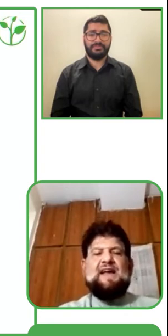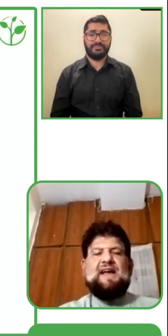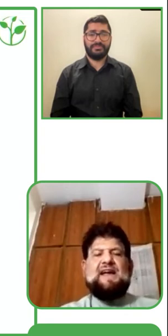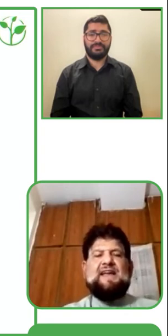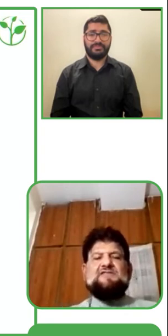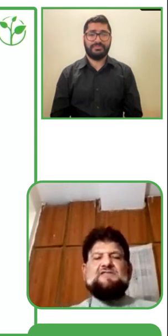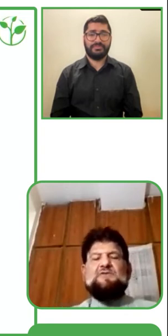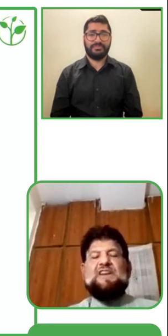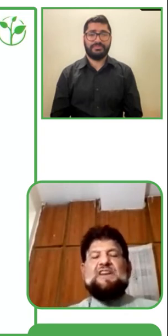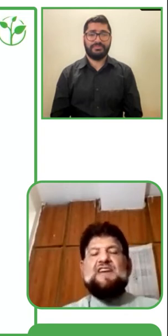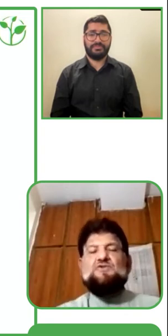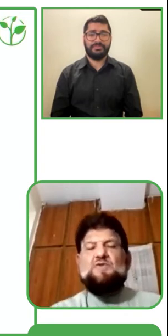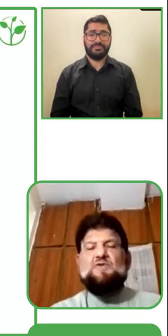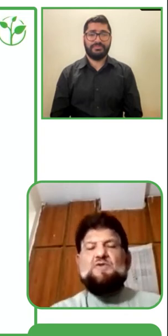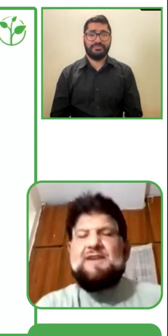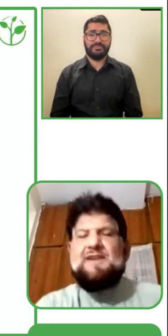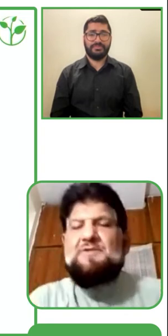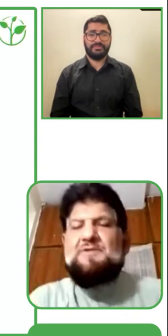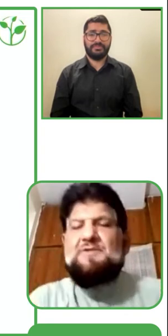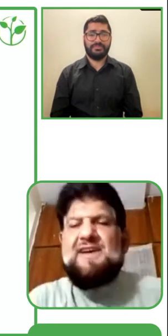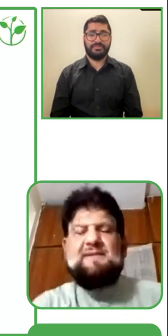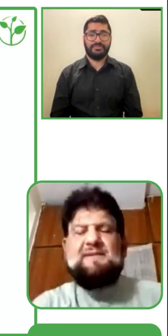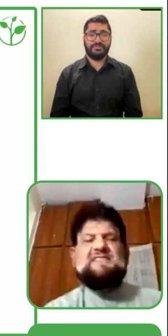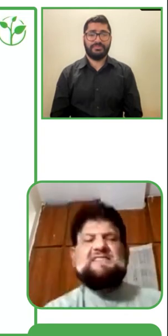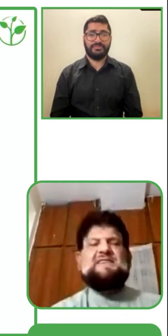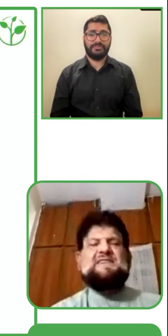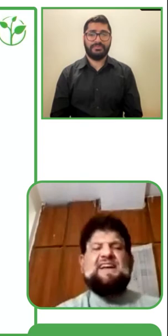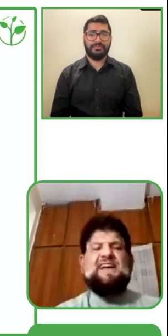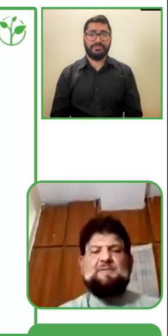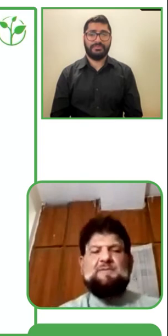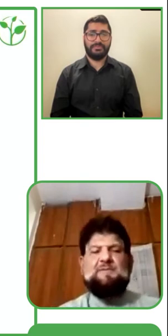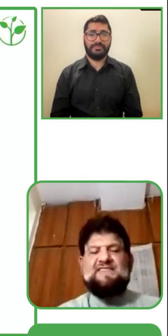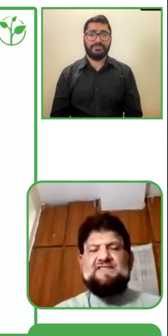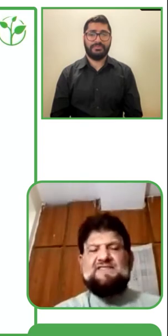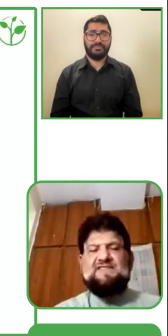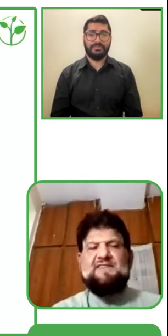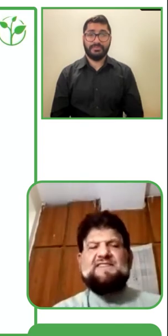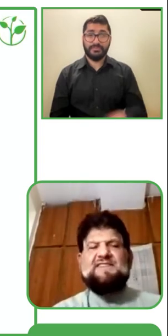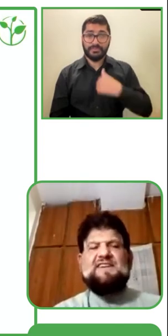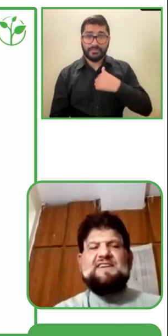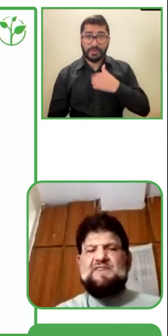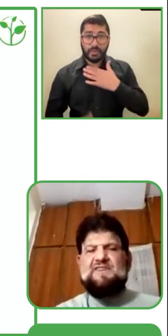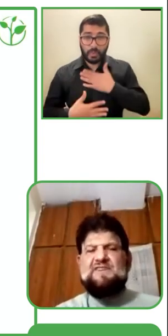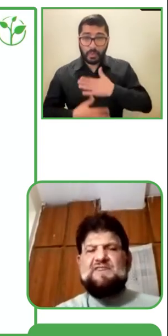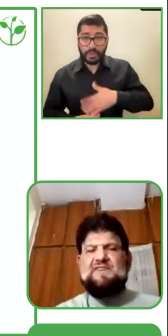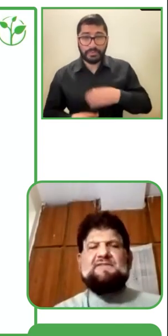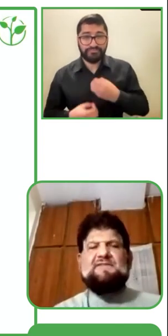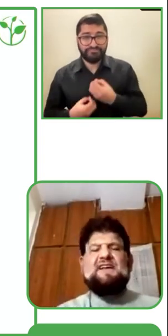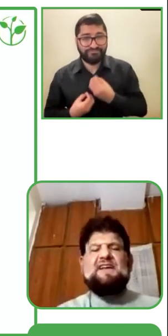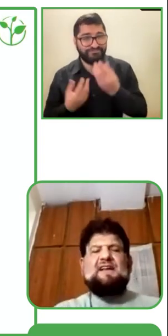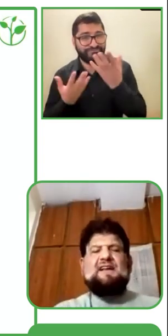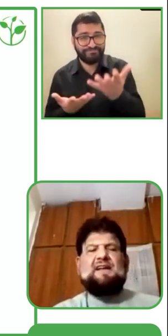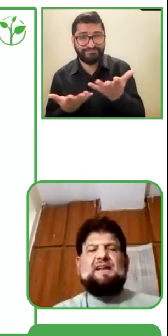I also would like to mention about the disabled cycle messenger service. That was the only service